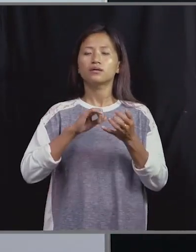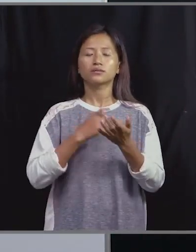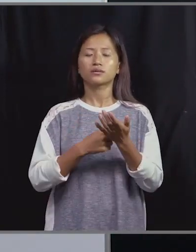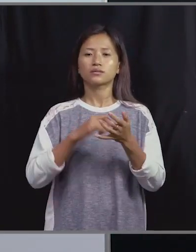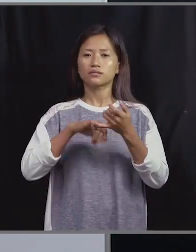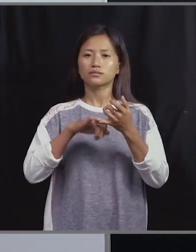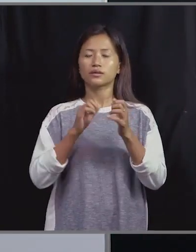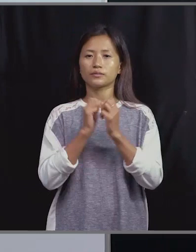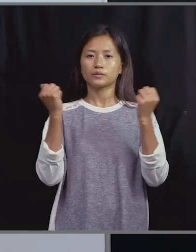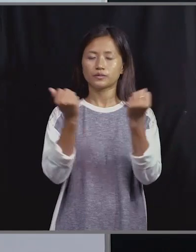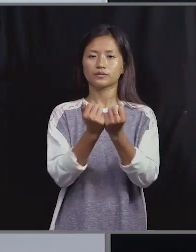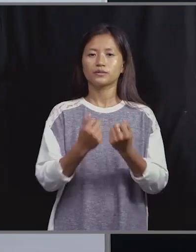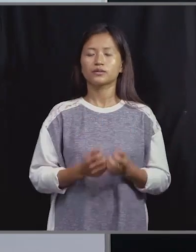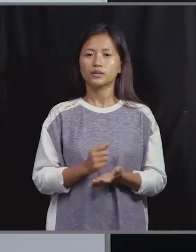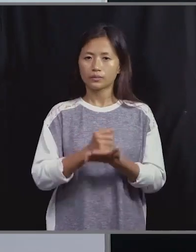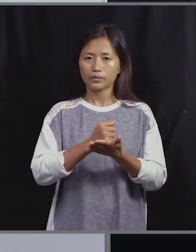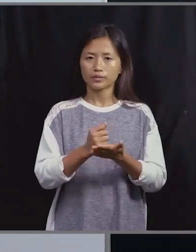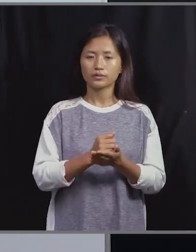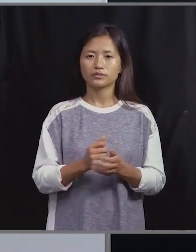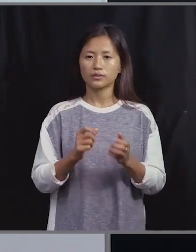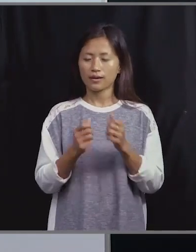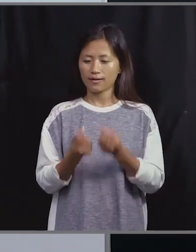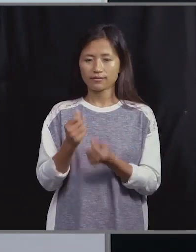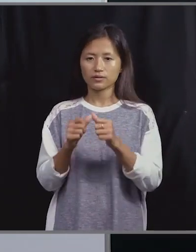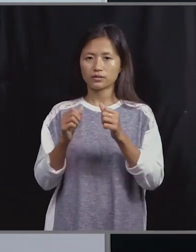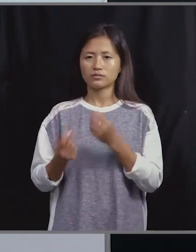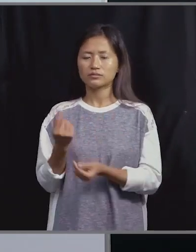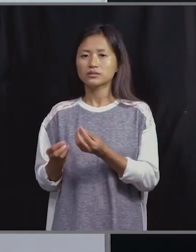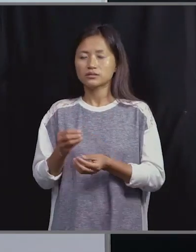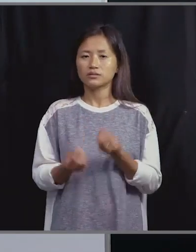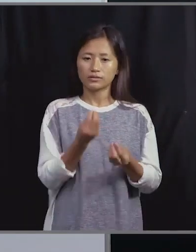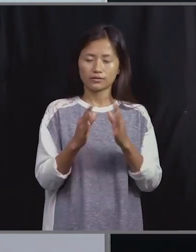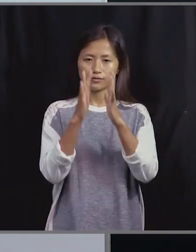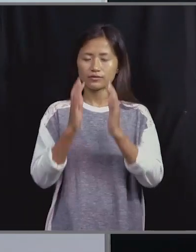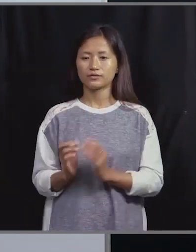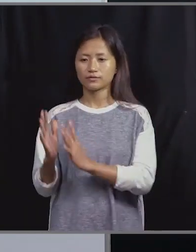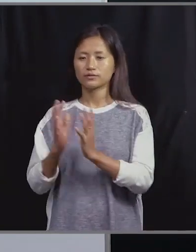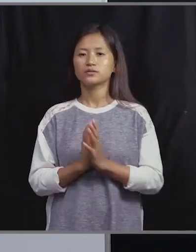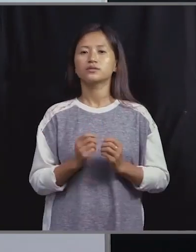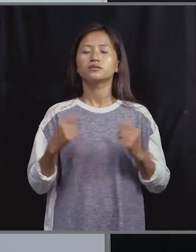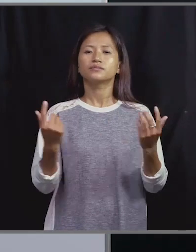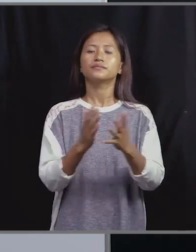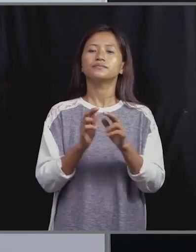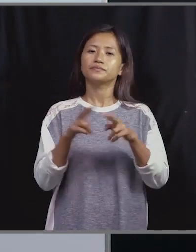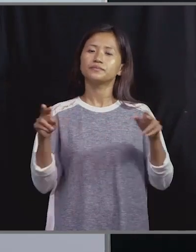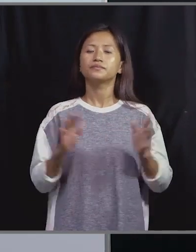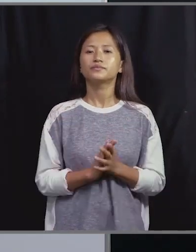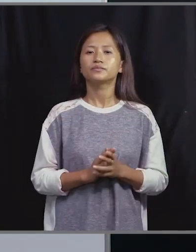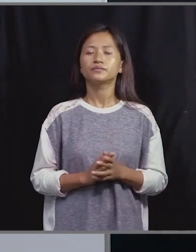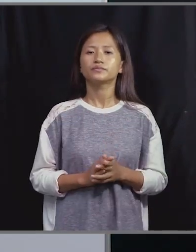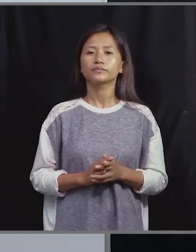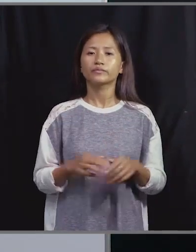a tribal people who practice agriculture for their livelihood. In that case, they are